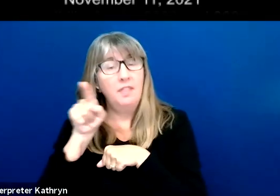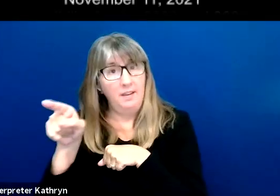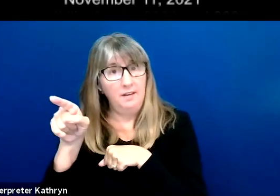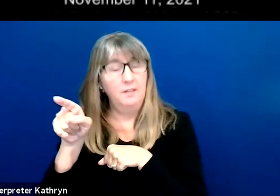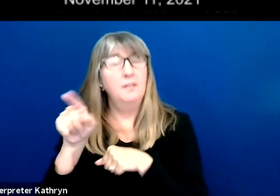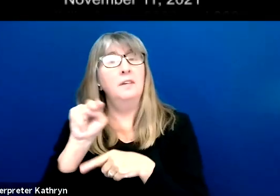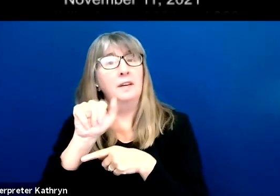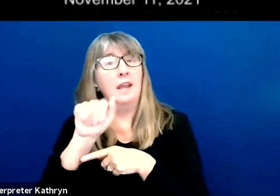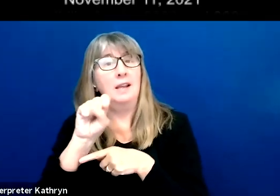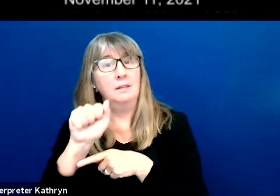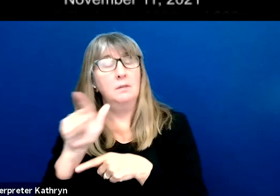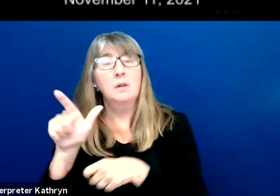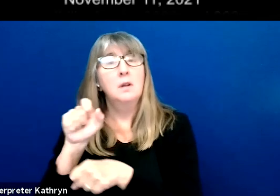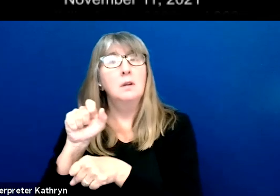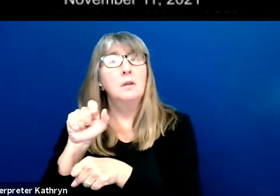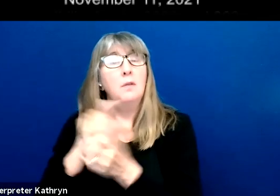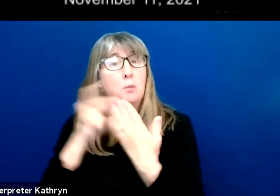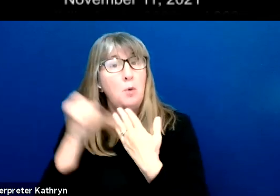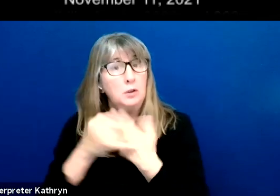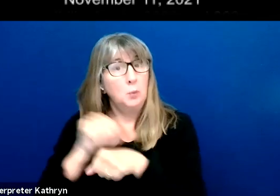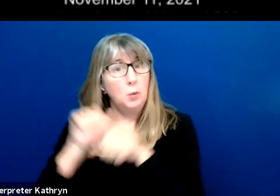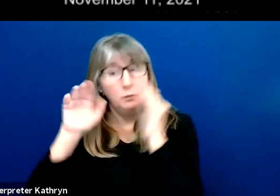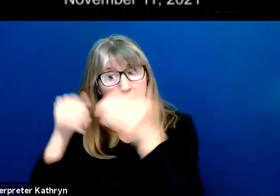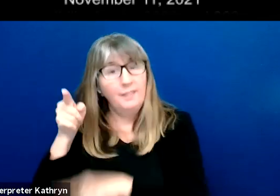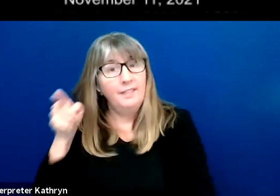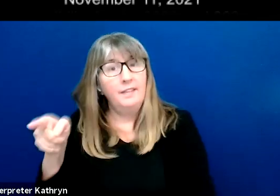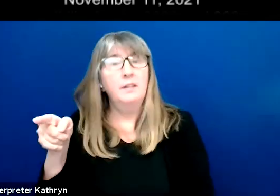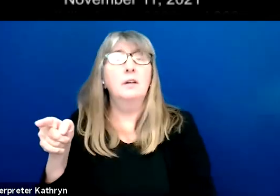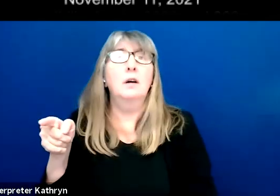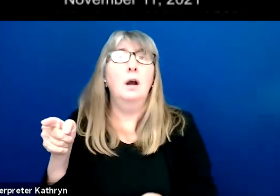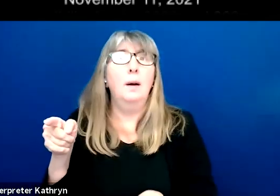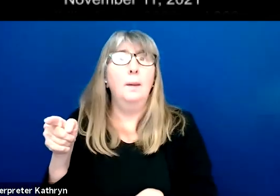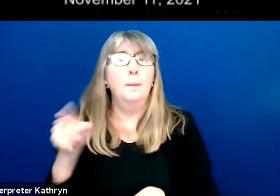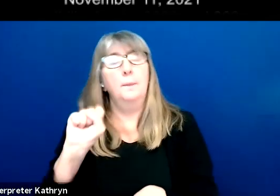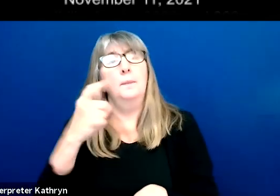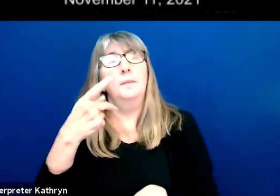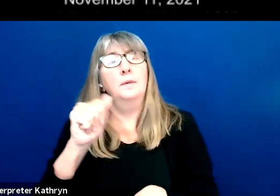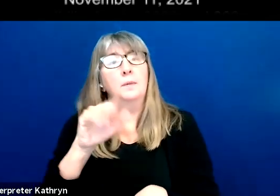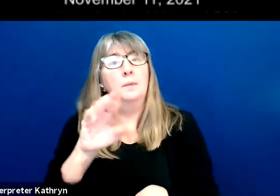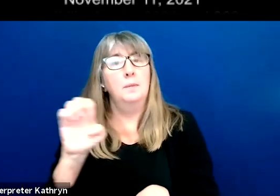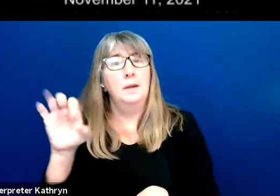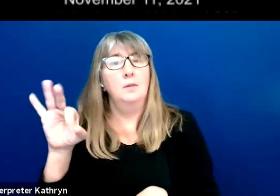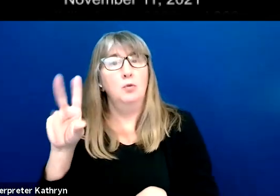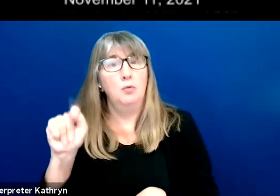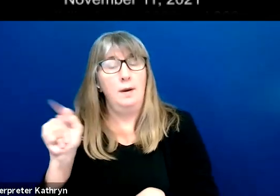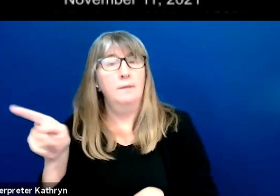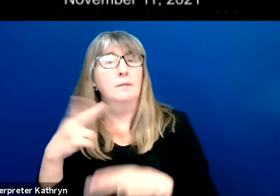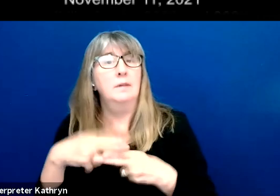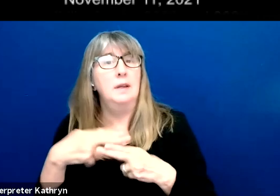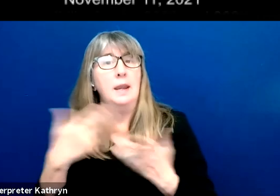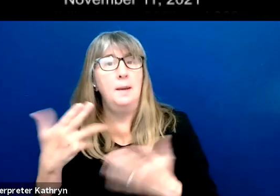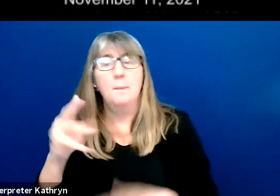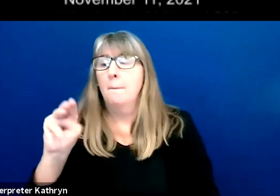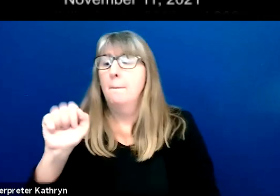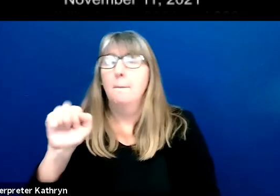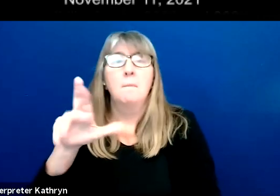And our project was, I was working on a spacecraft called the Mars Observer, which was